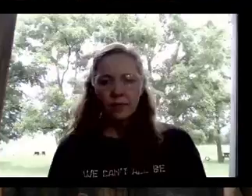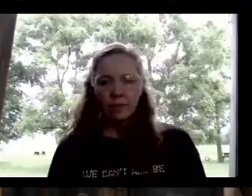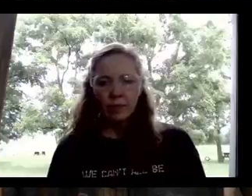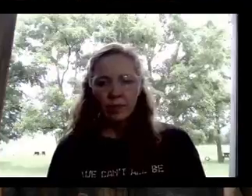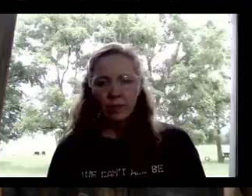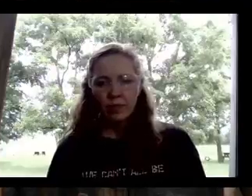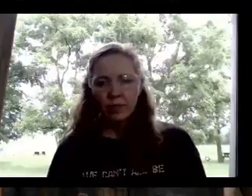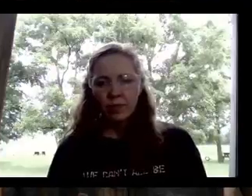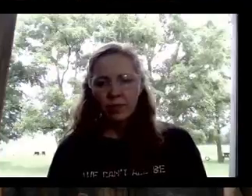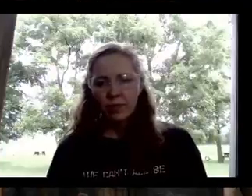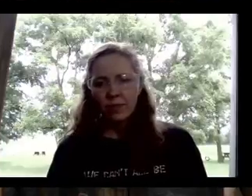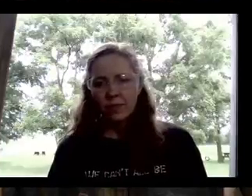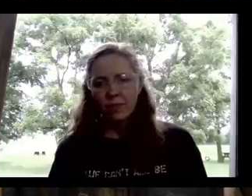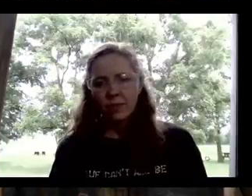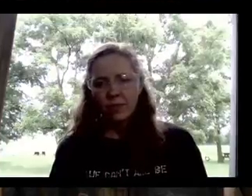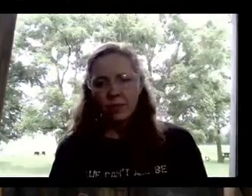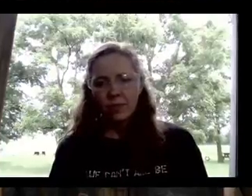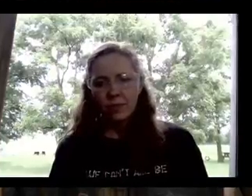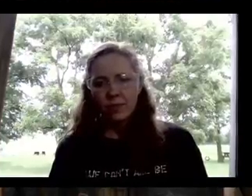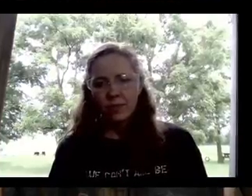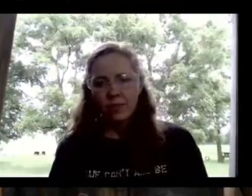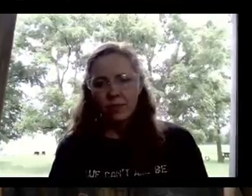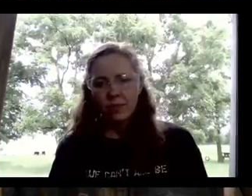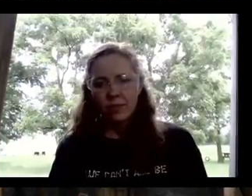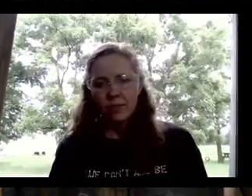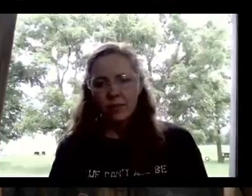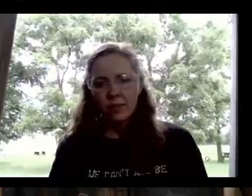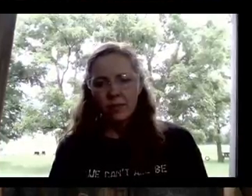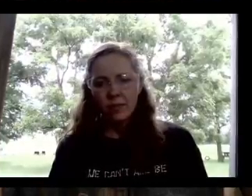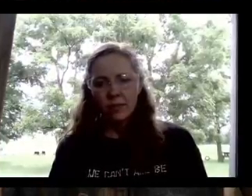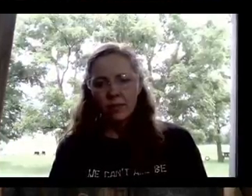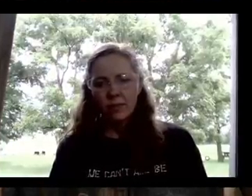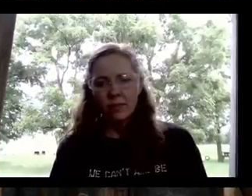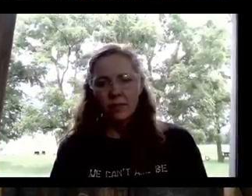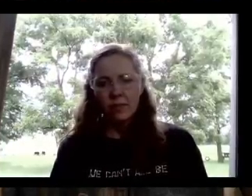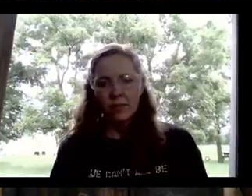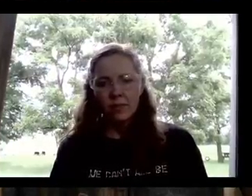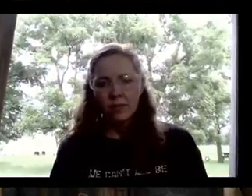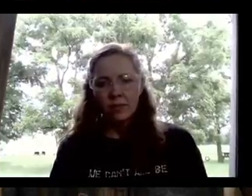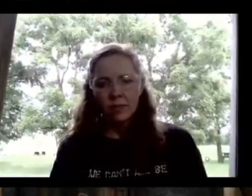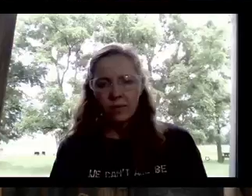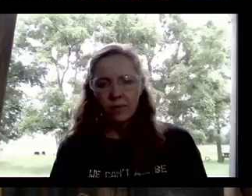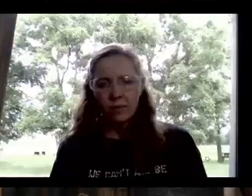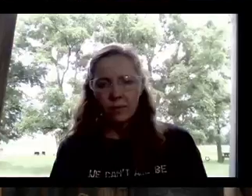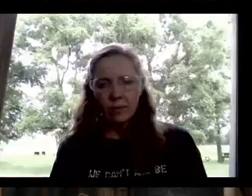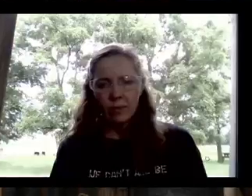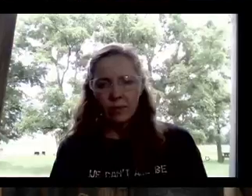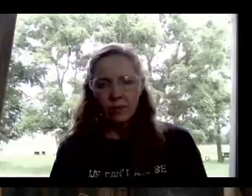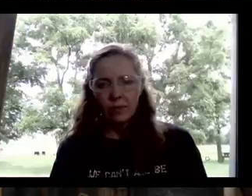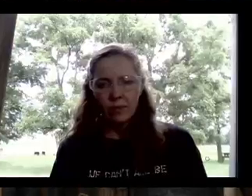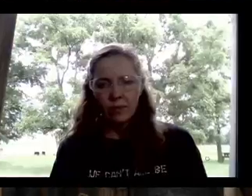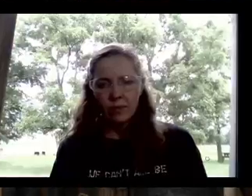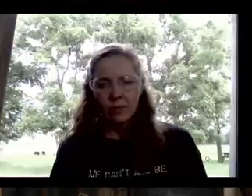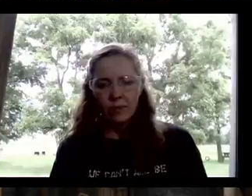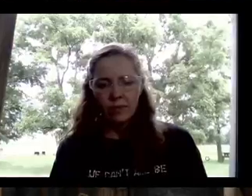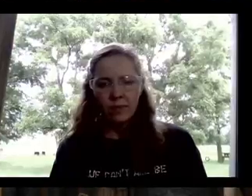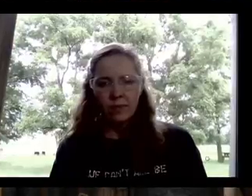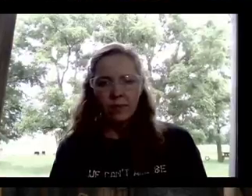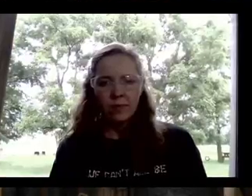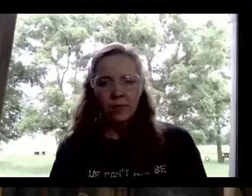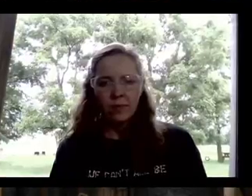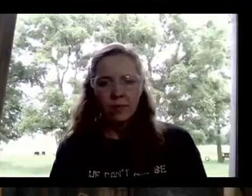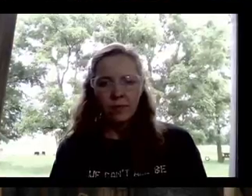There's a little bit of information in history, not a lot, that I have been able to resource on that same term